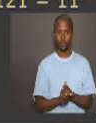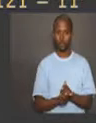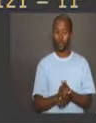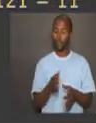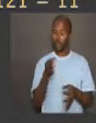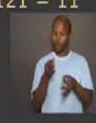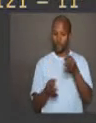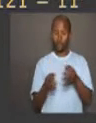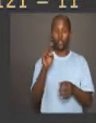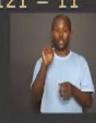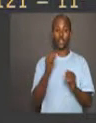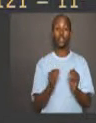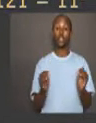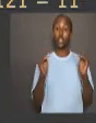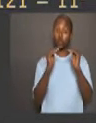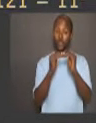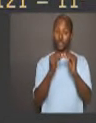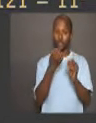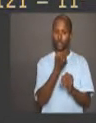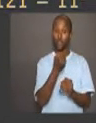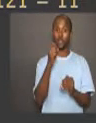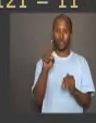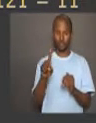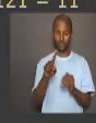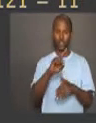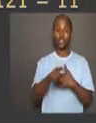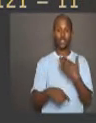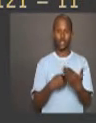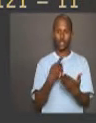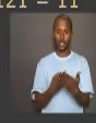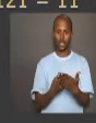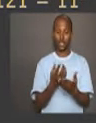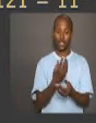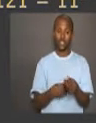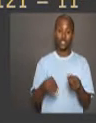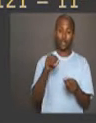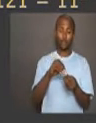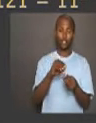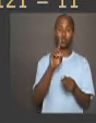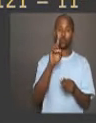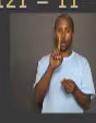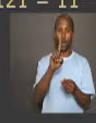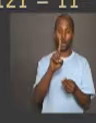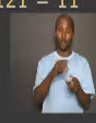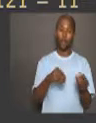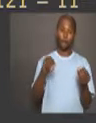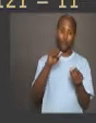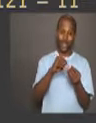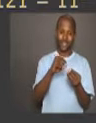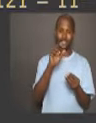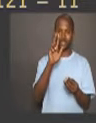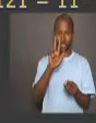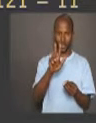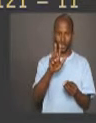If n equals 11, then the sum is 1 plus